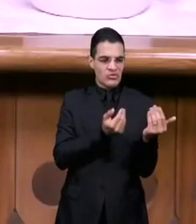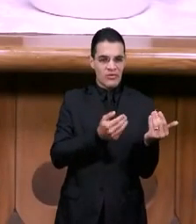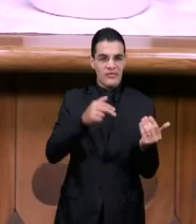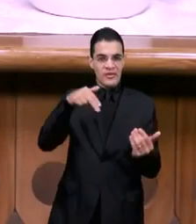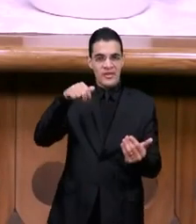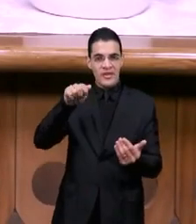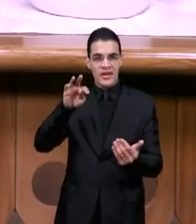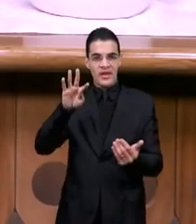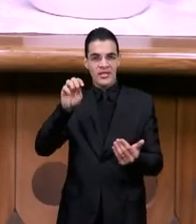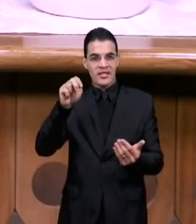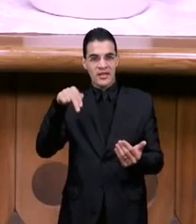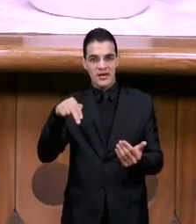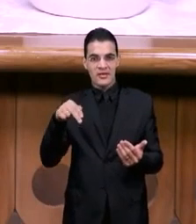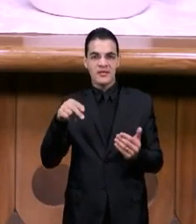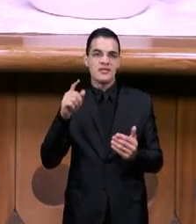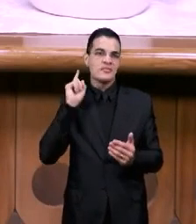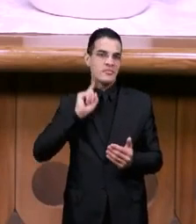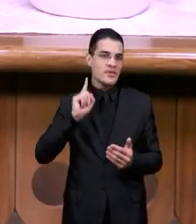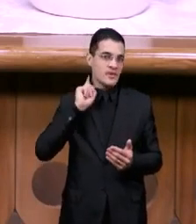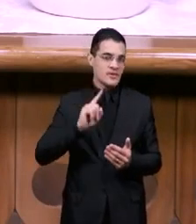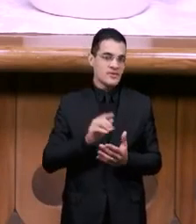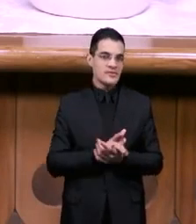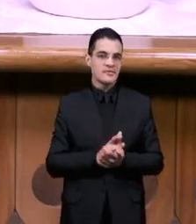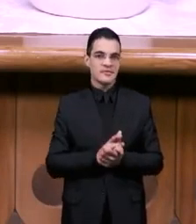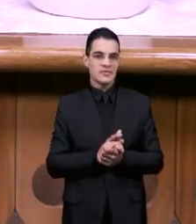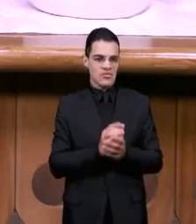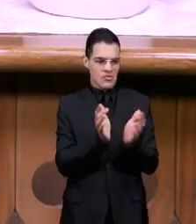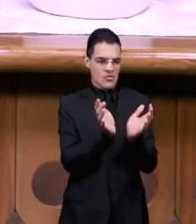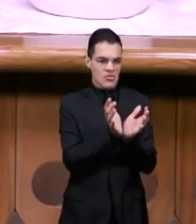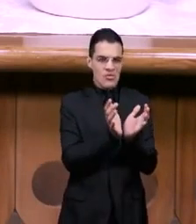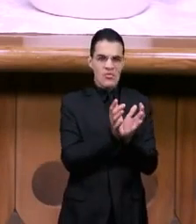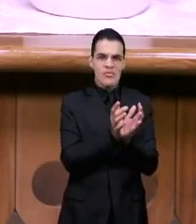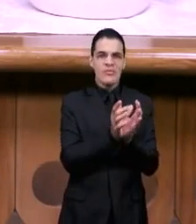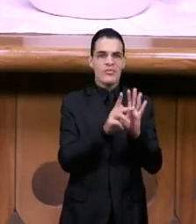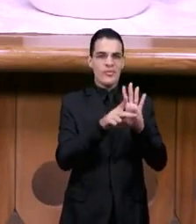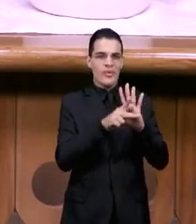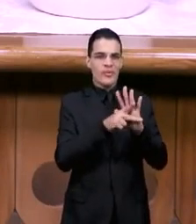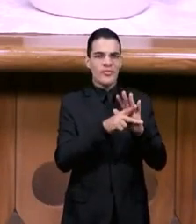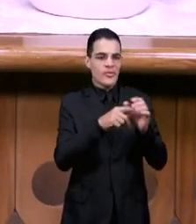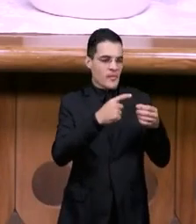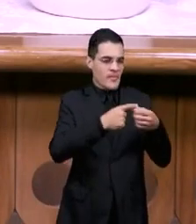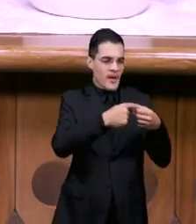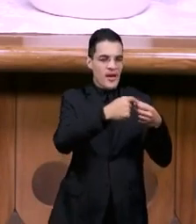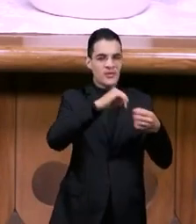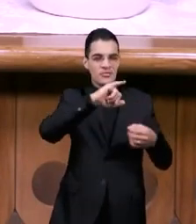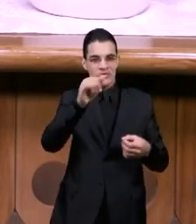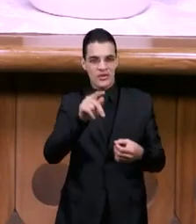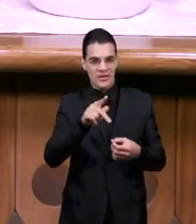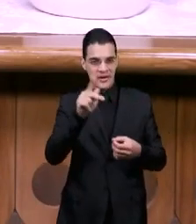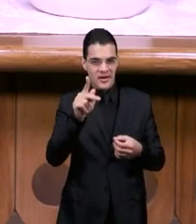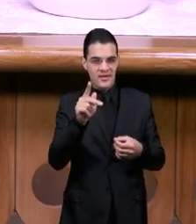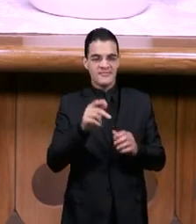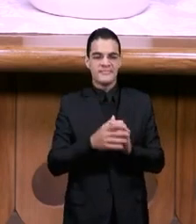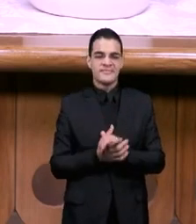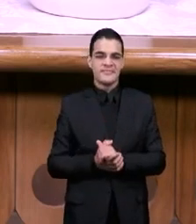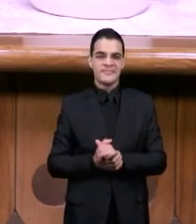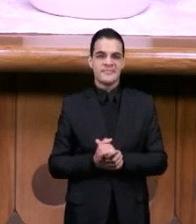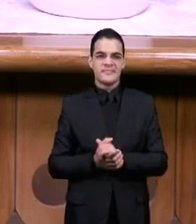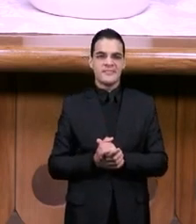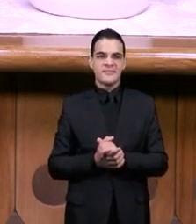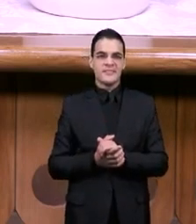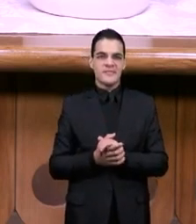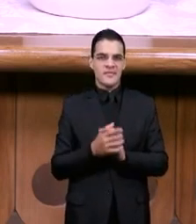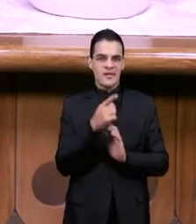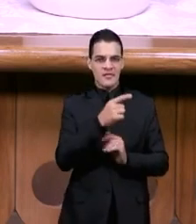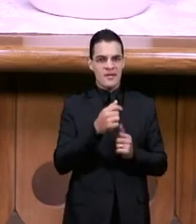Gerais, Nathan. Nathan is from the group of youth from JK in Minas